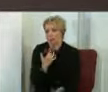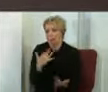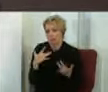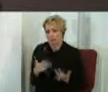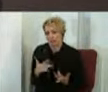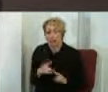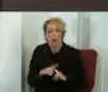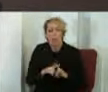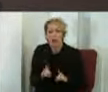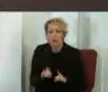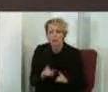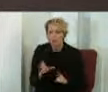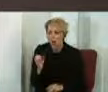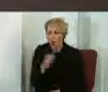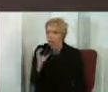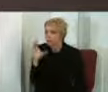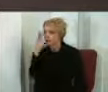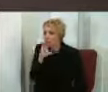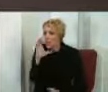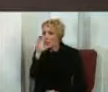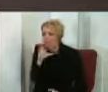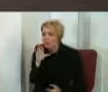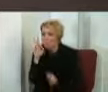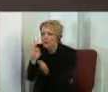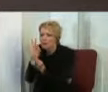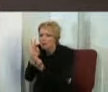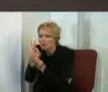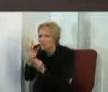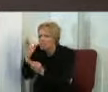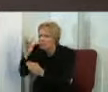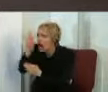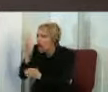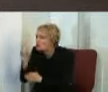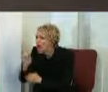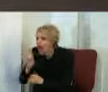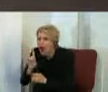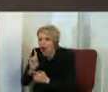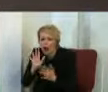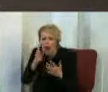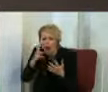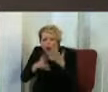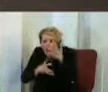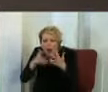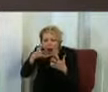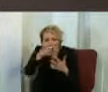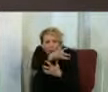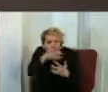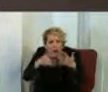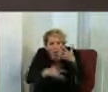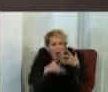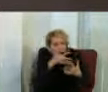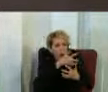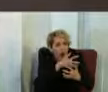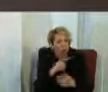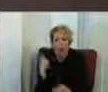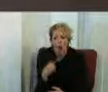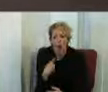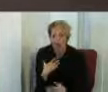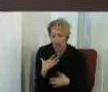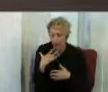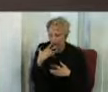search out this perfect God, this perfect relationship with God. And we search always, it seems, we search on